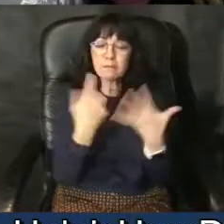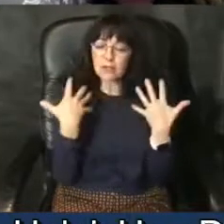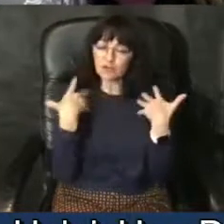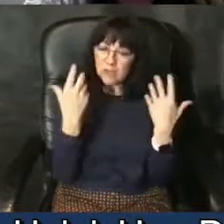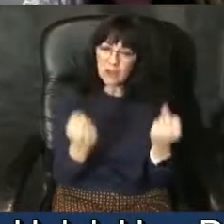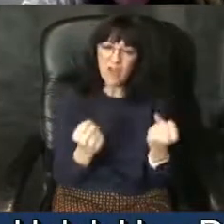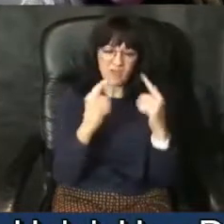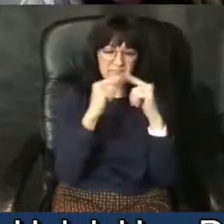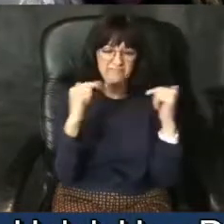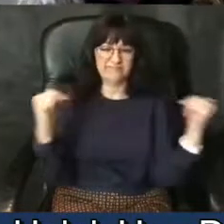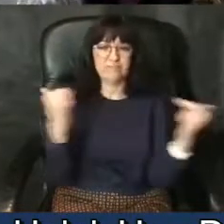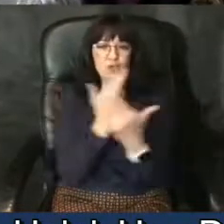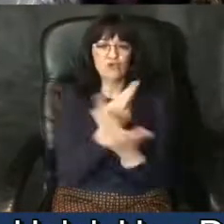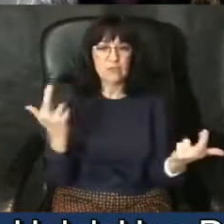at